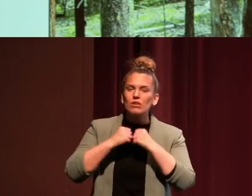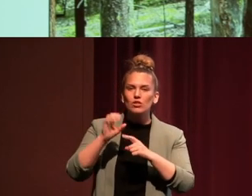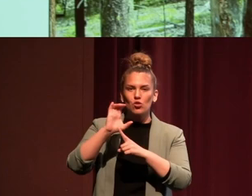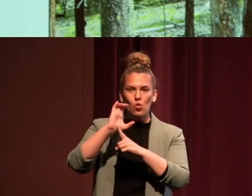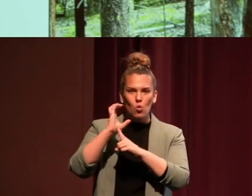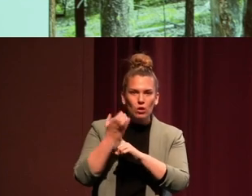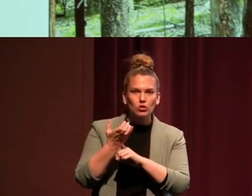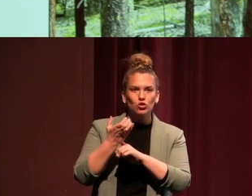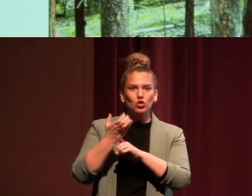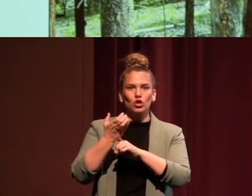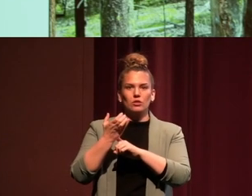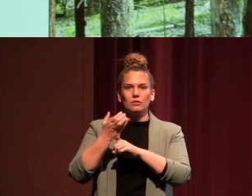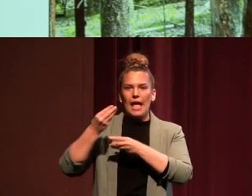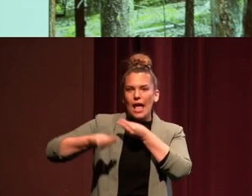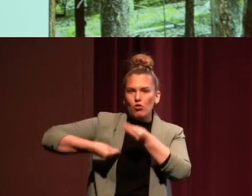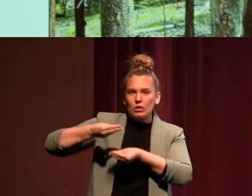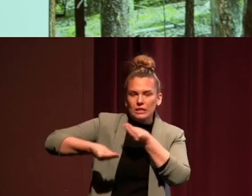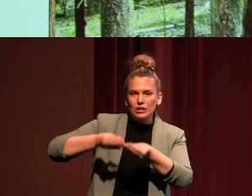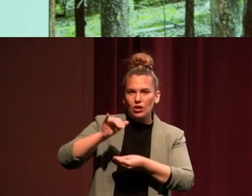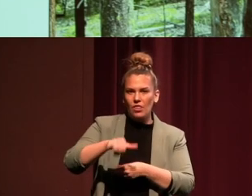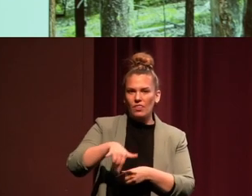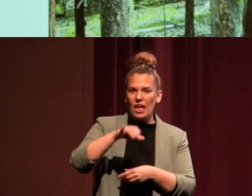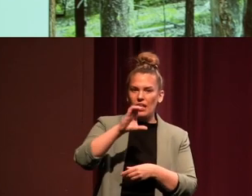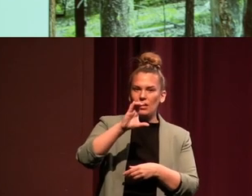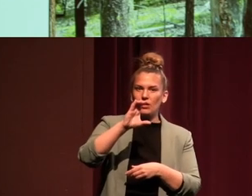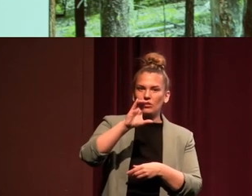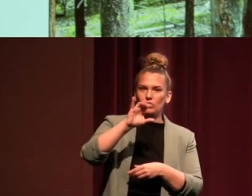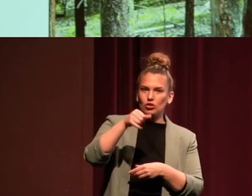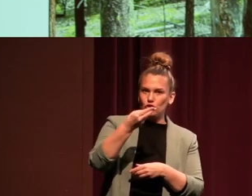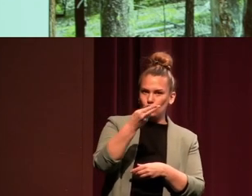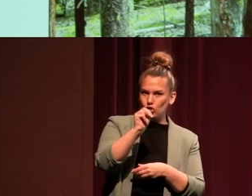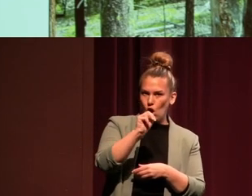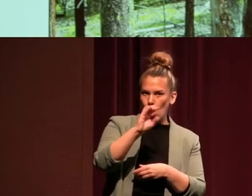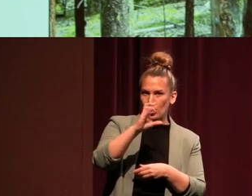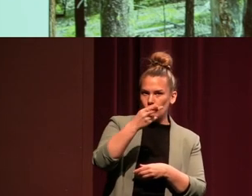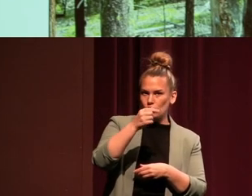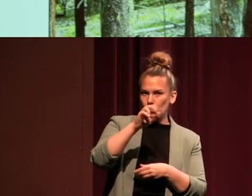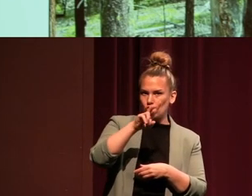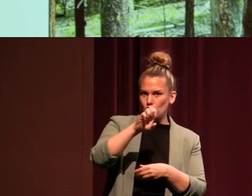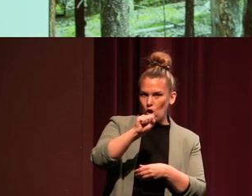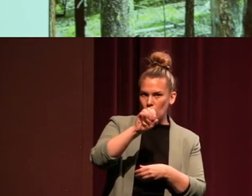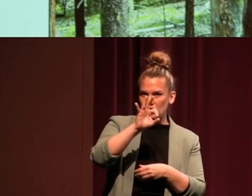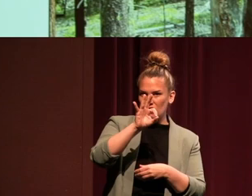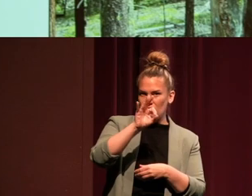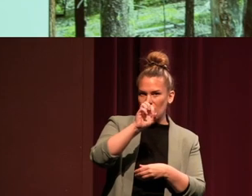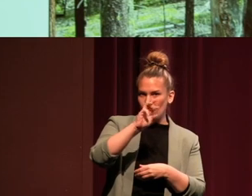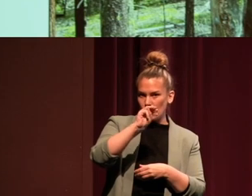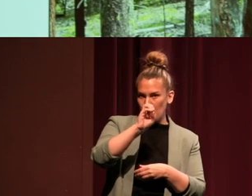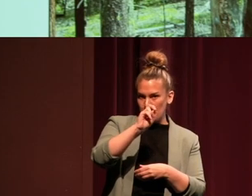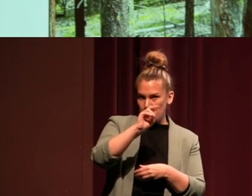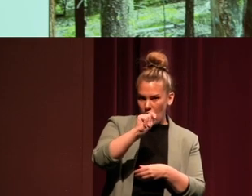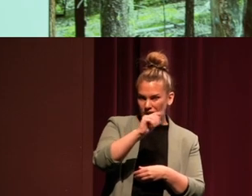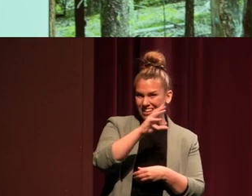Fremont and others and us did such great harm to.